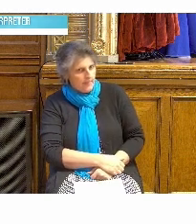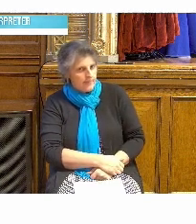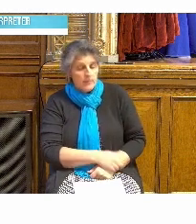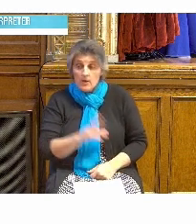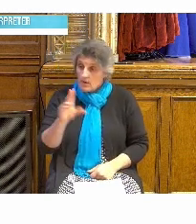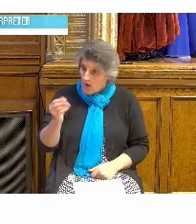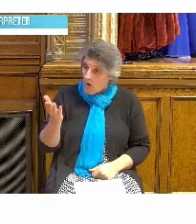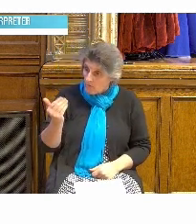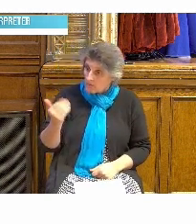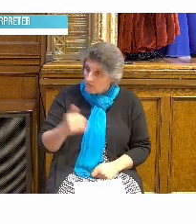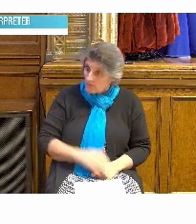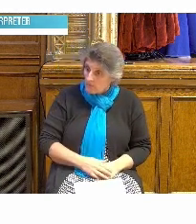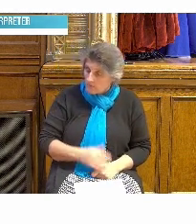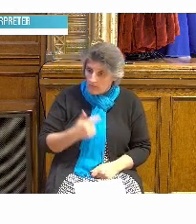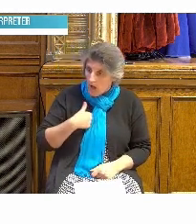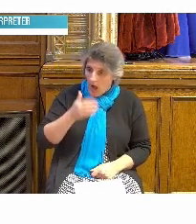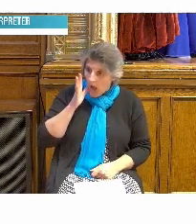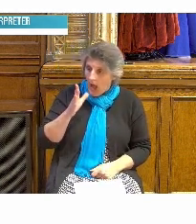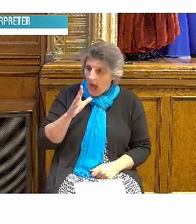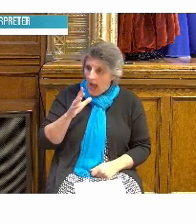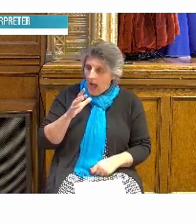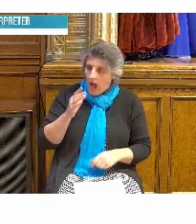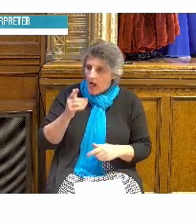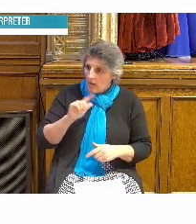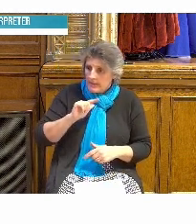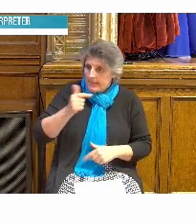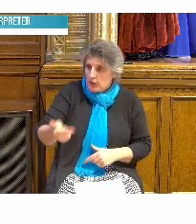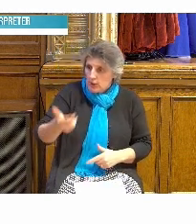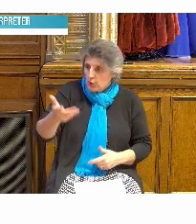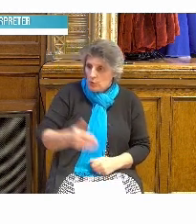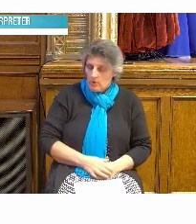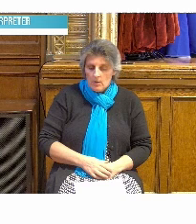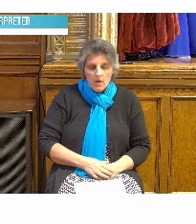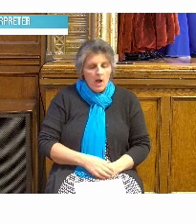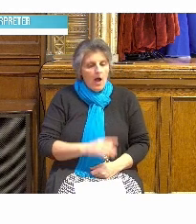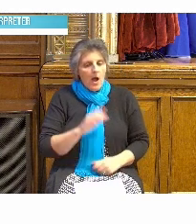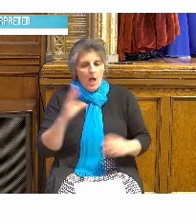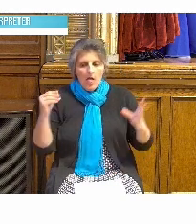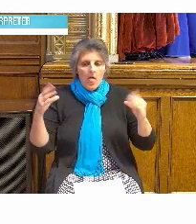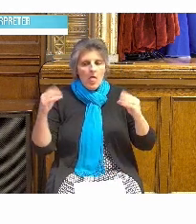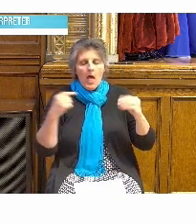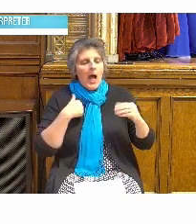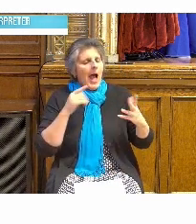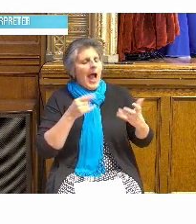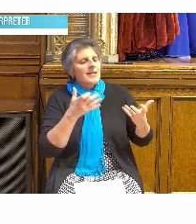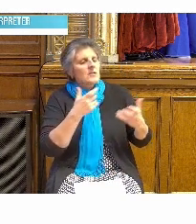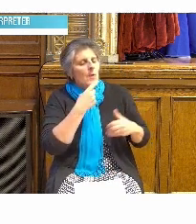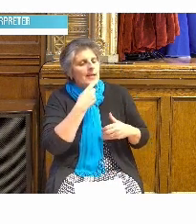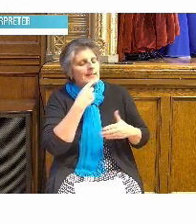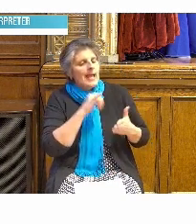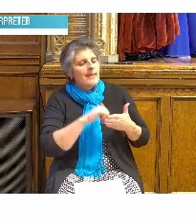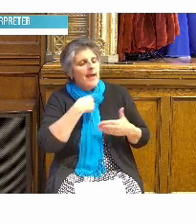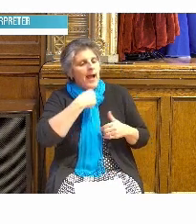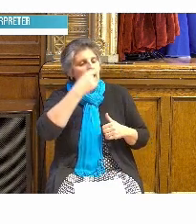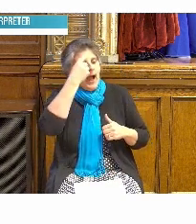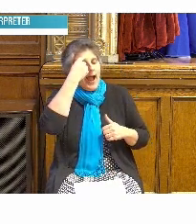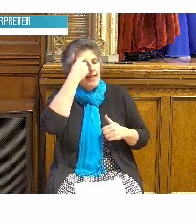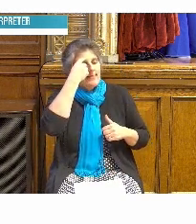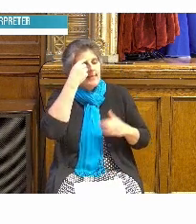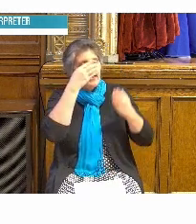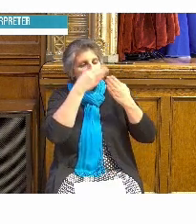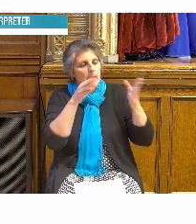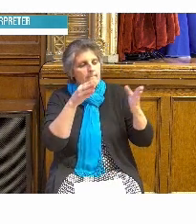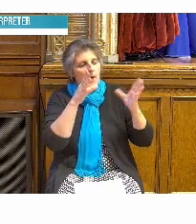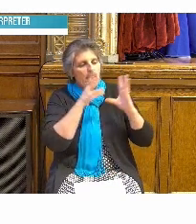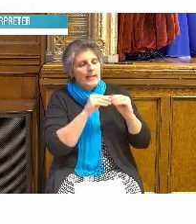No, go ahead. I'll yield to you. Is that Brown? Yeah, I just Commissioner want to Brown. say, I think that the public